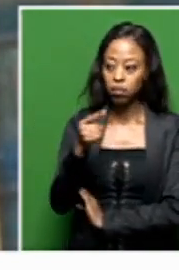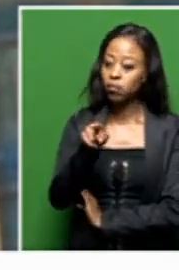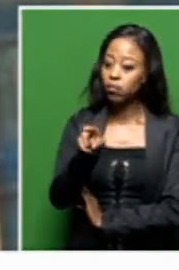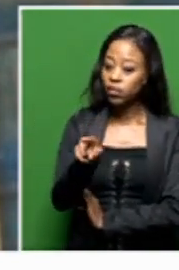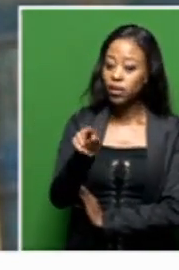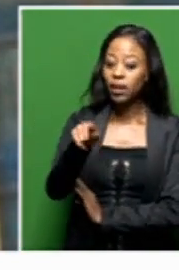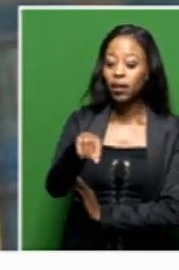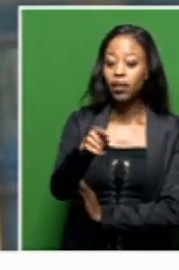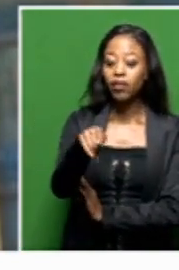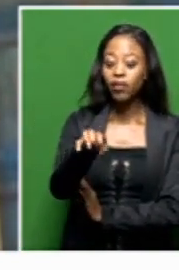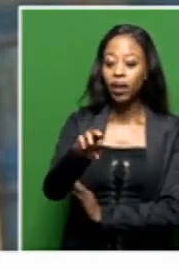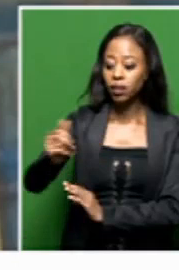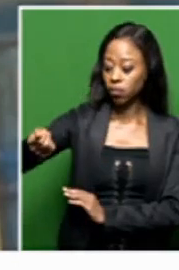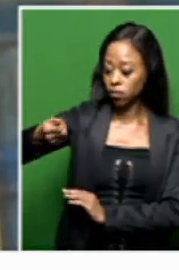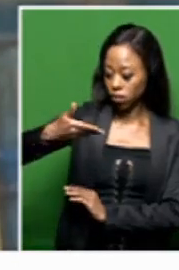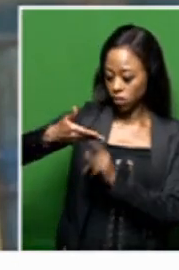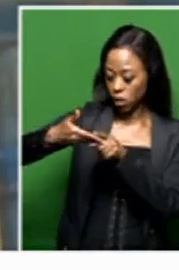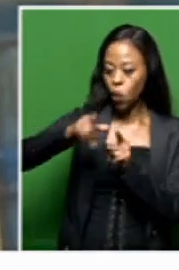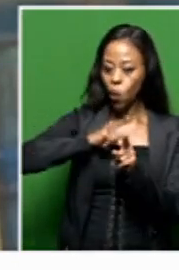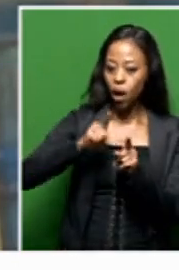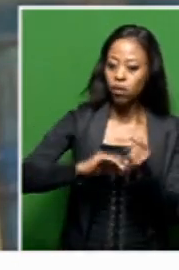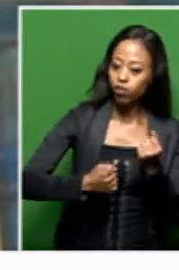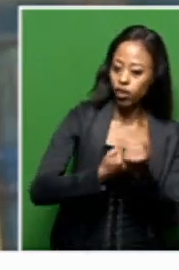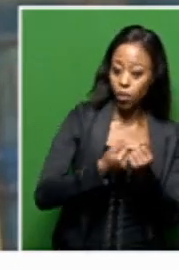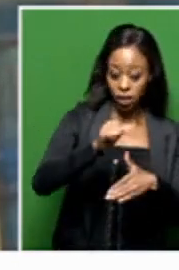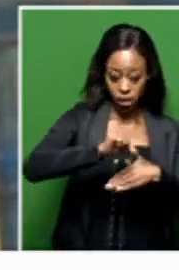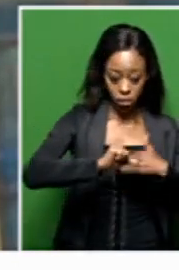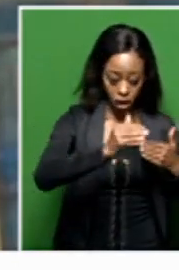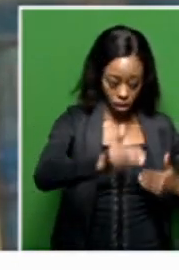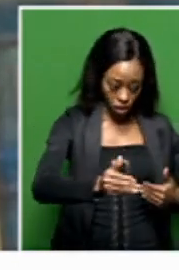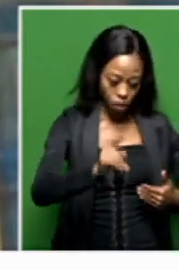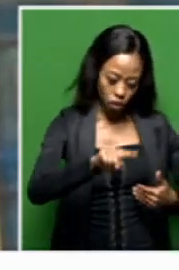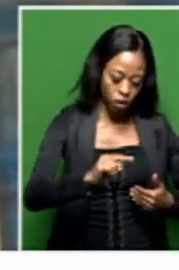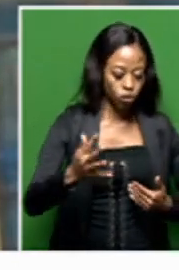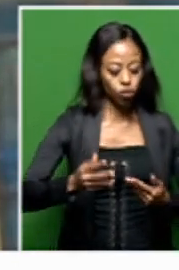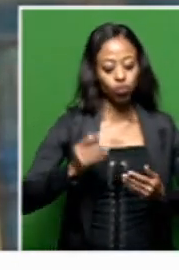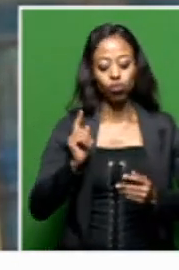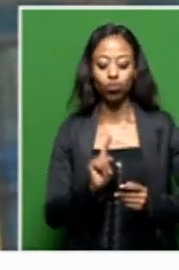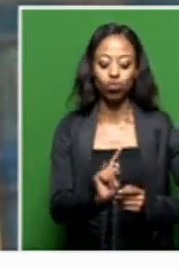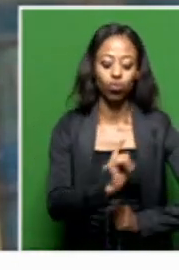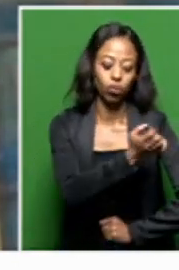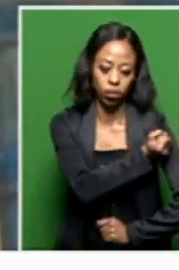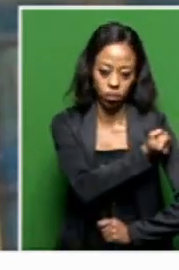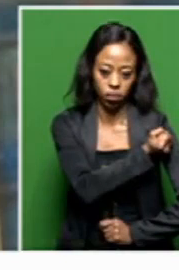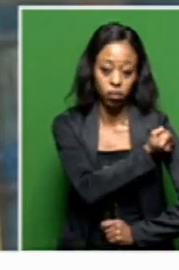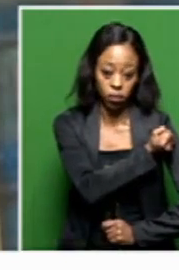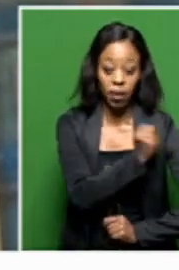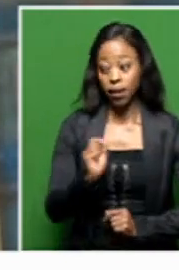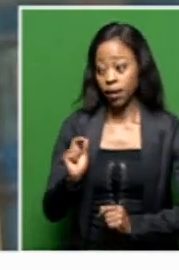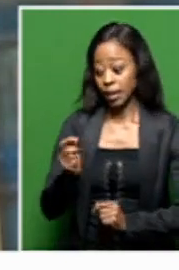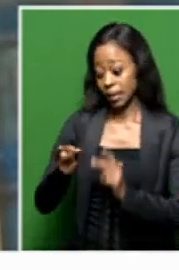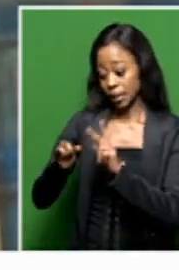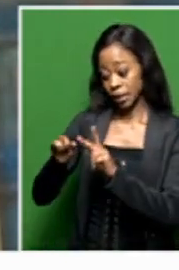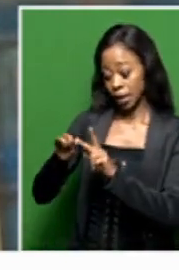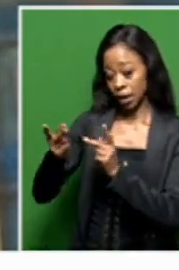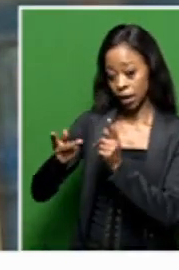application from Pfizer to administer booster doses after 6 months after the primary schedule. So 6 months from the second